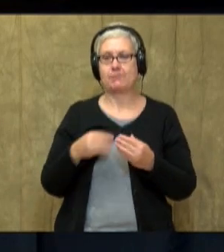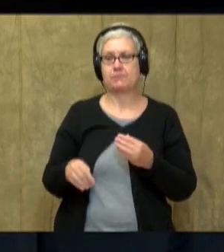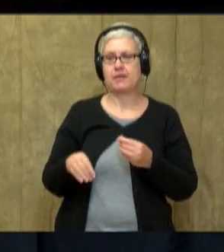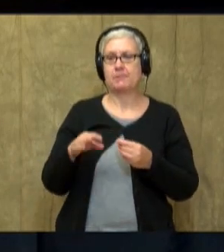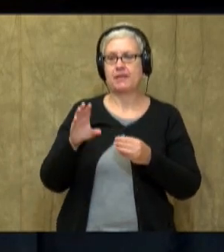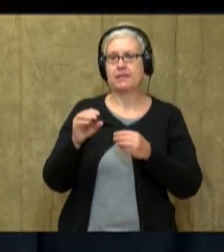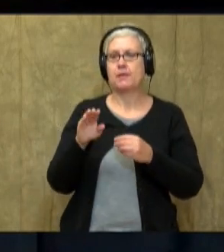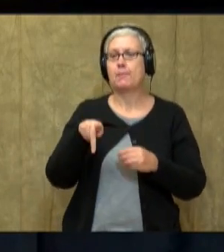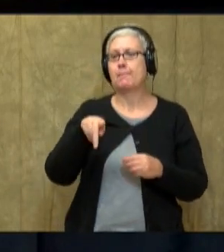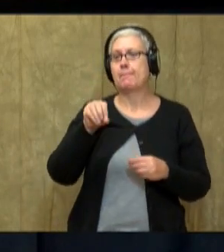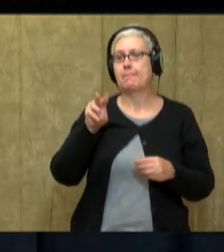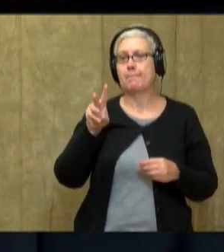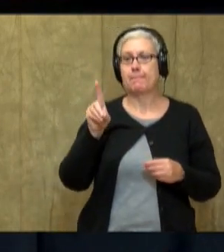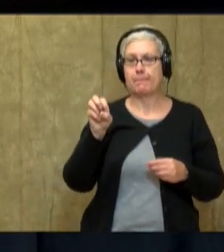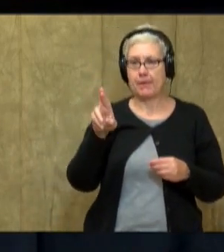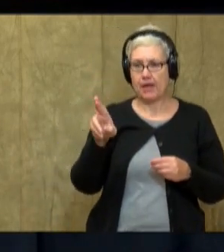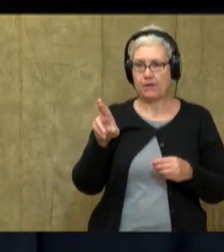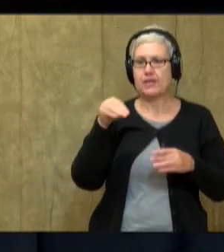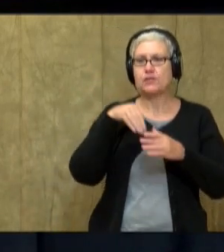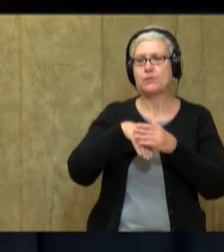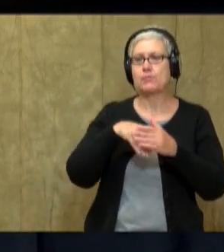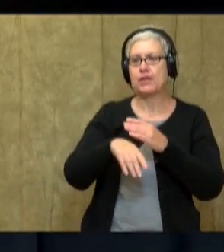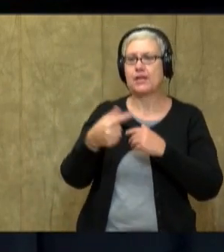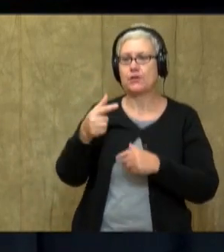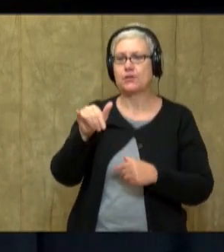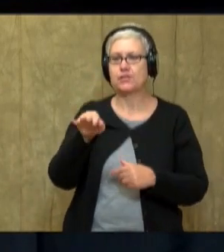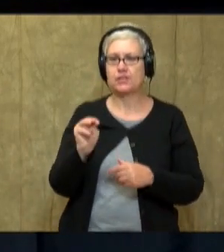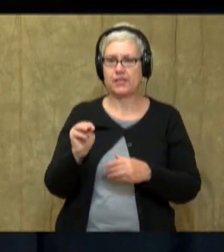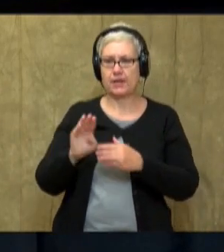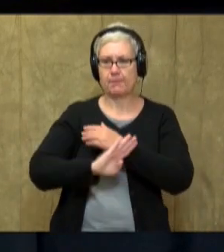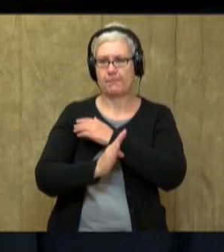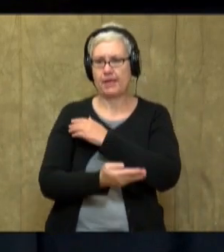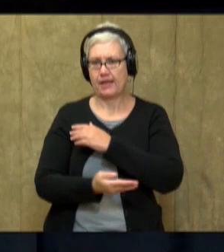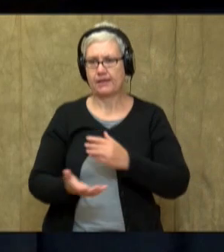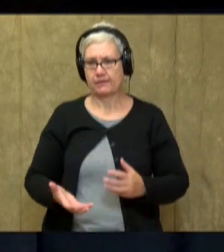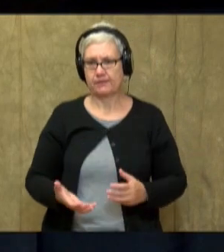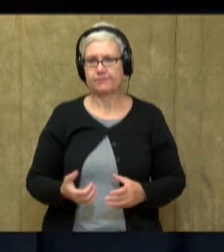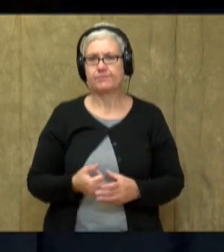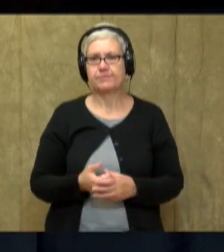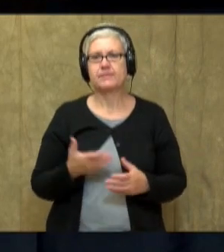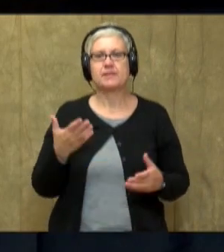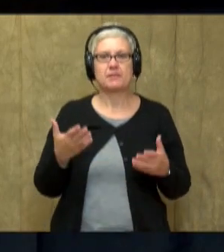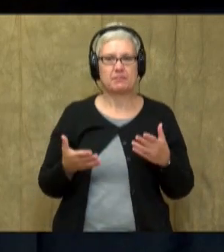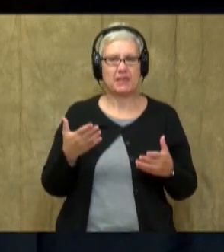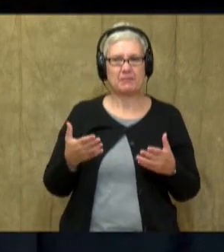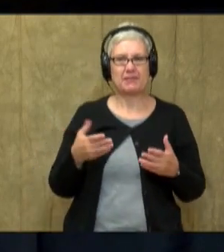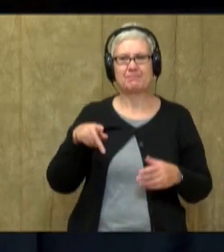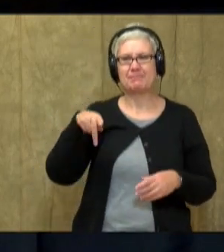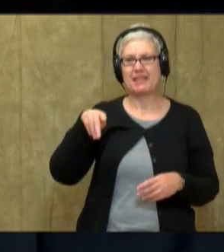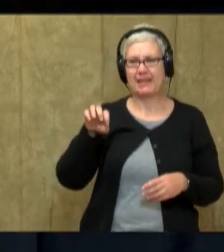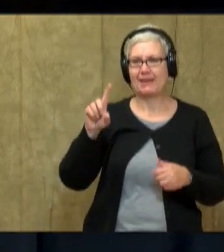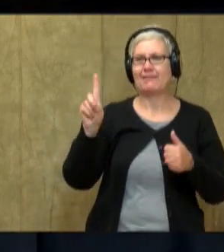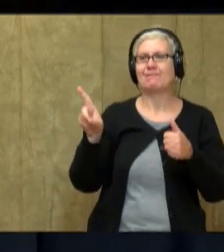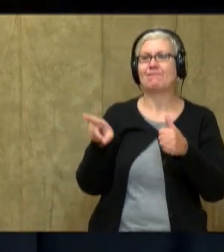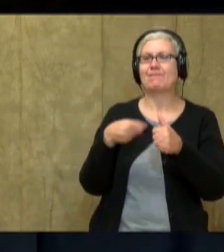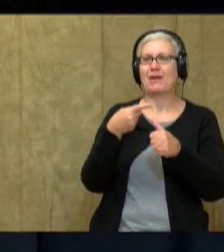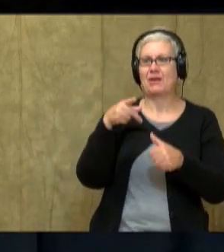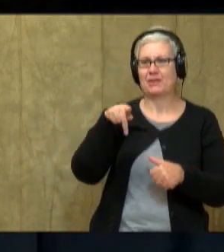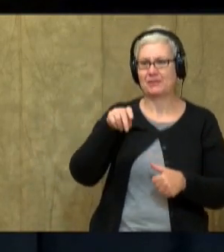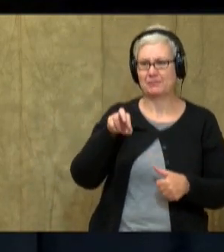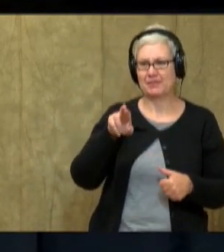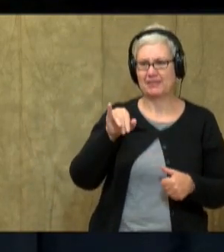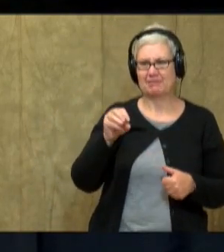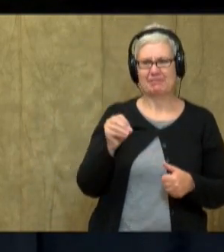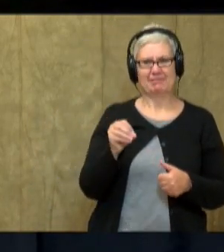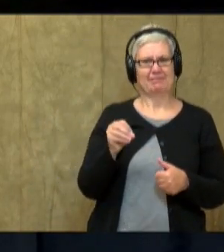like that, that you can put in your gym bag so that, you know, you might be that student that has PE first period. And no one wants to